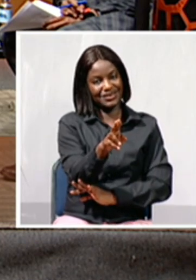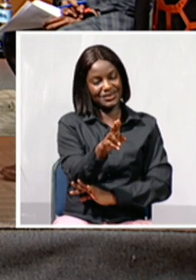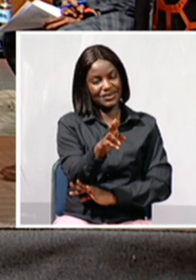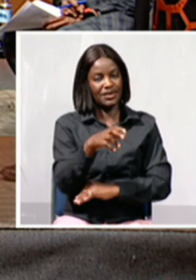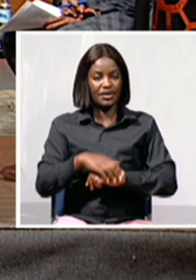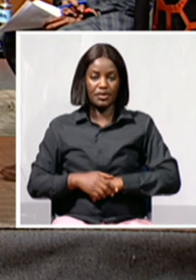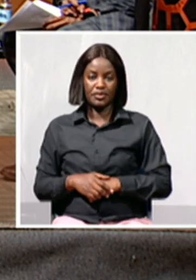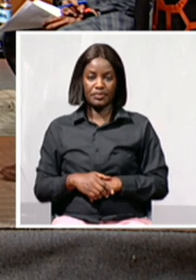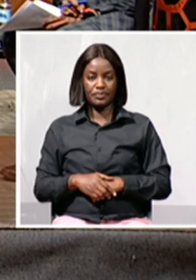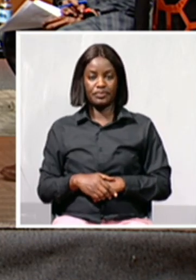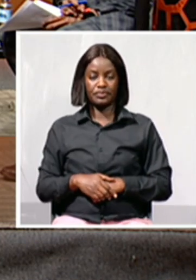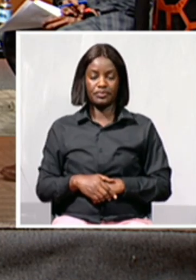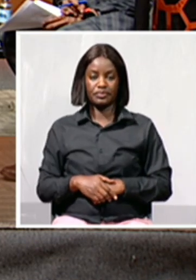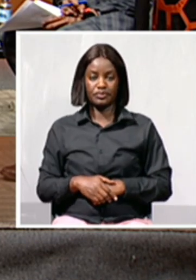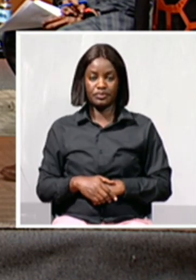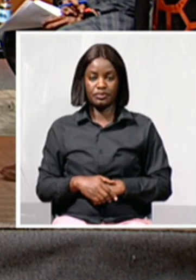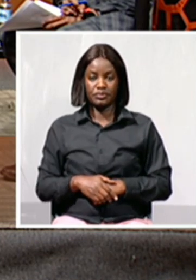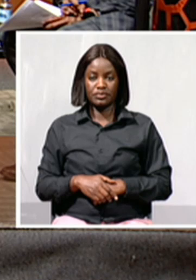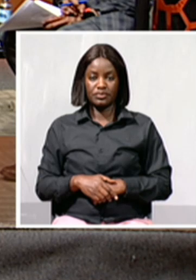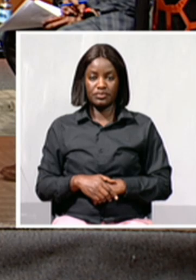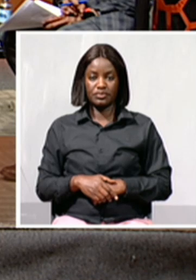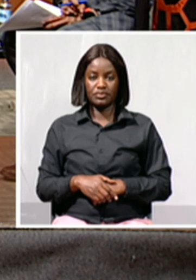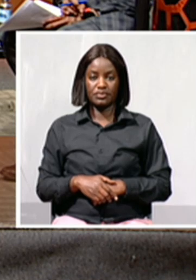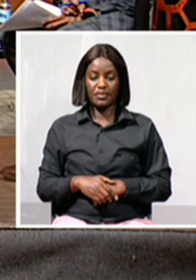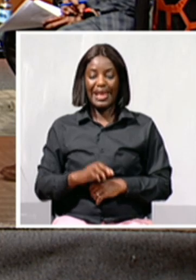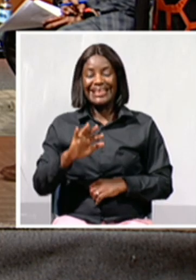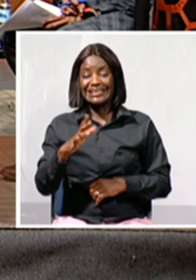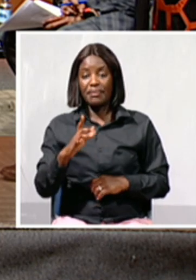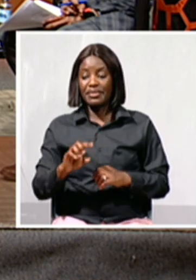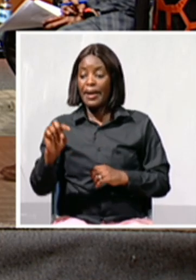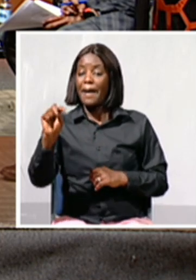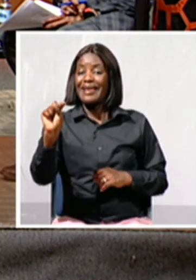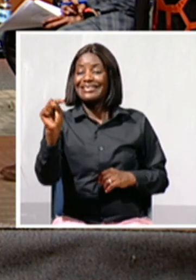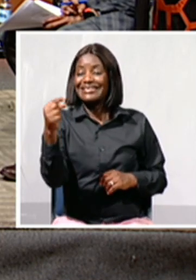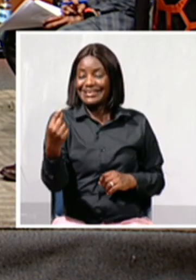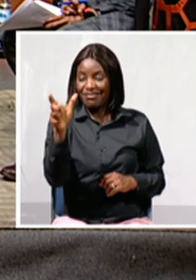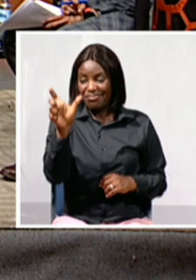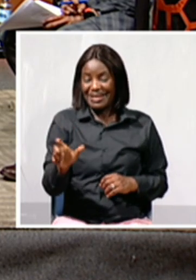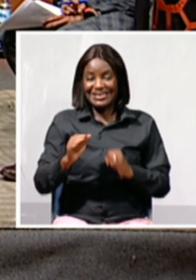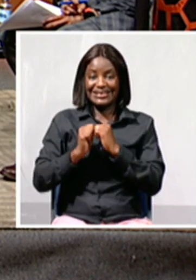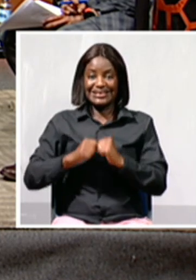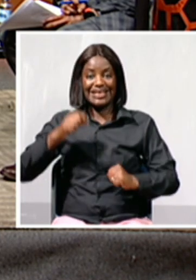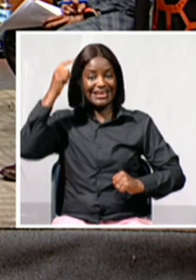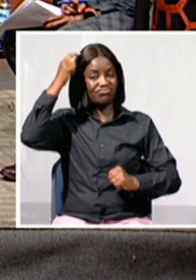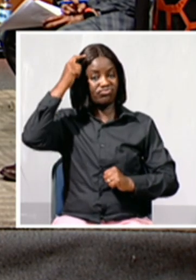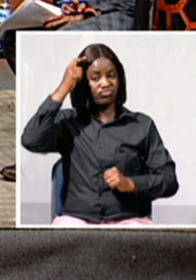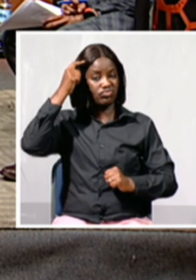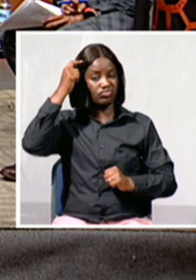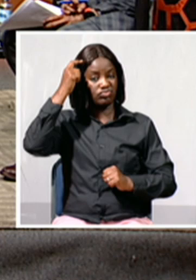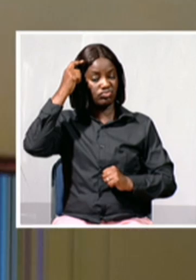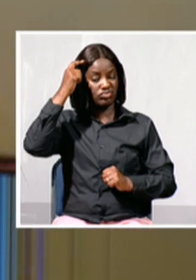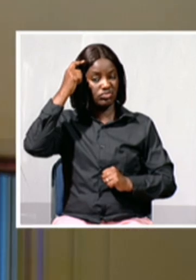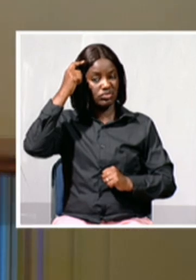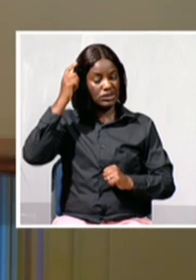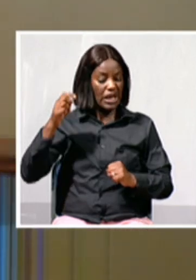apathy, but sometimes it's a conscious decision of people not to go and vote. And there are reasons for